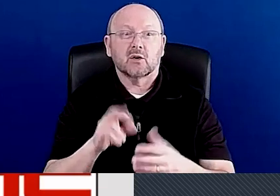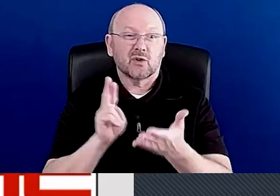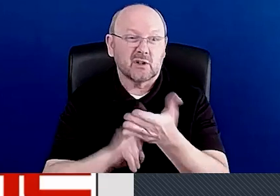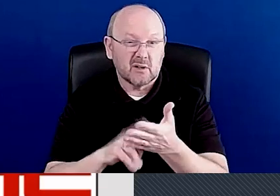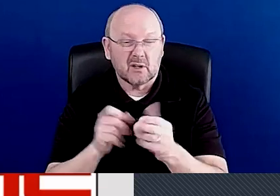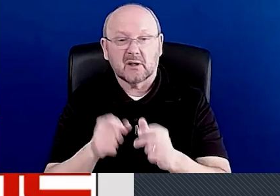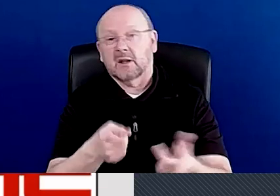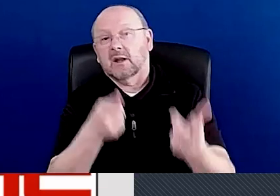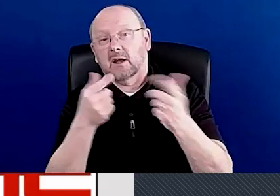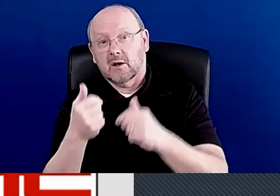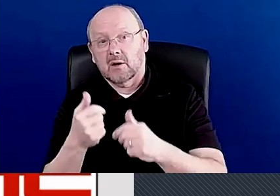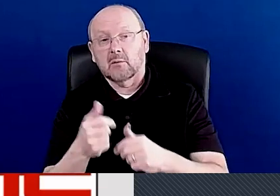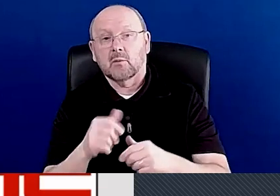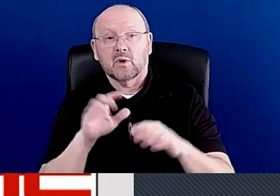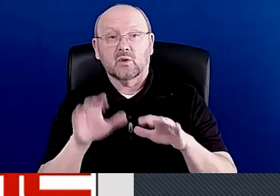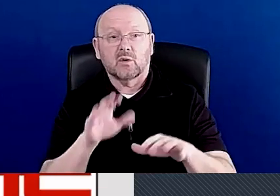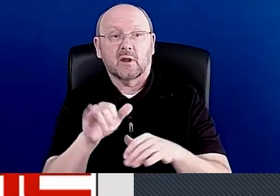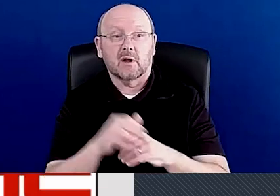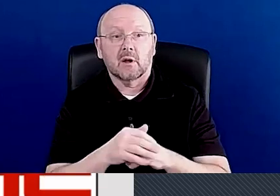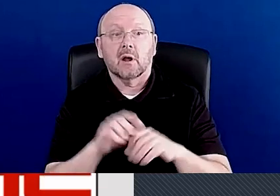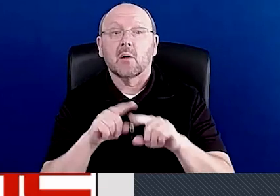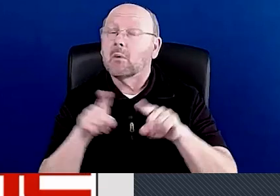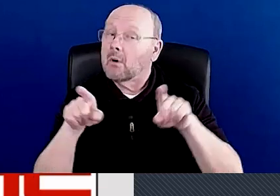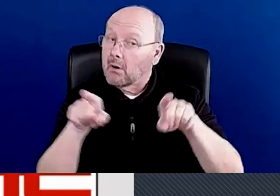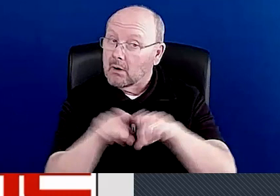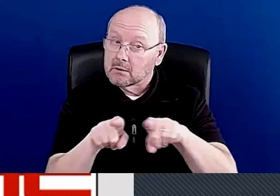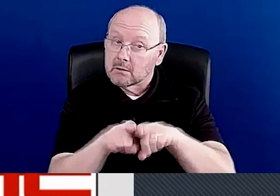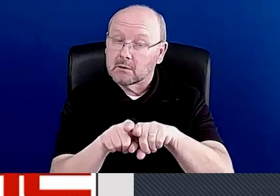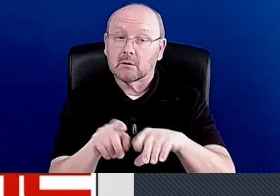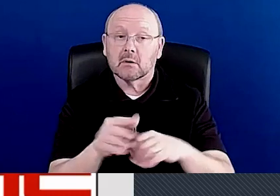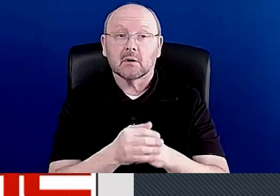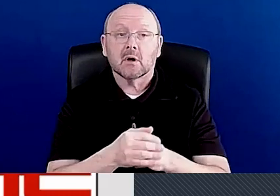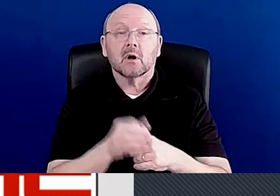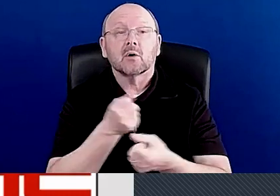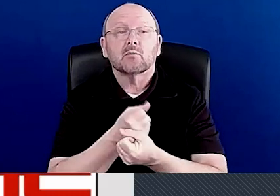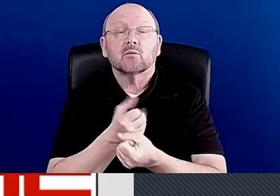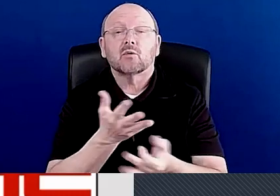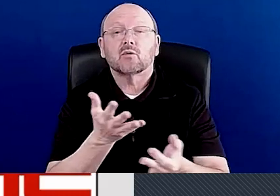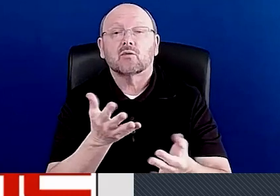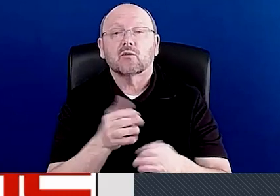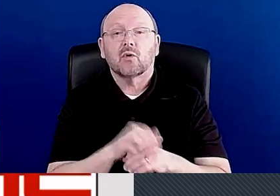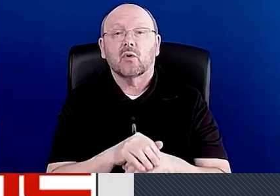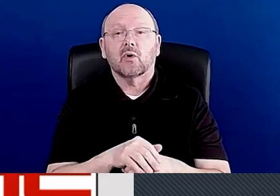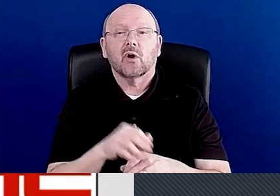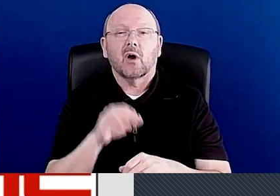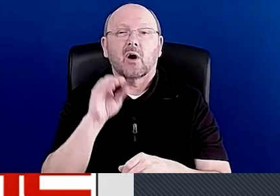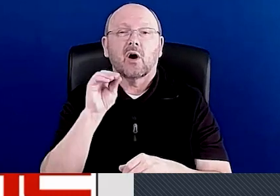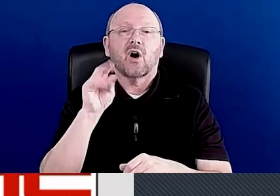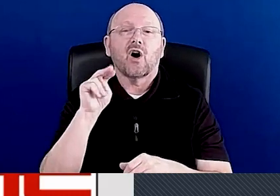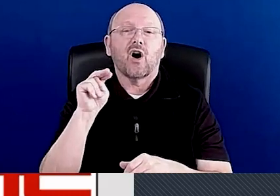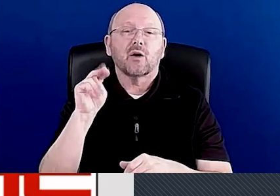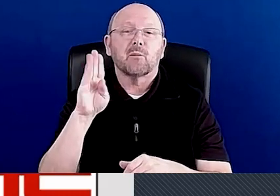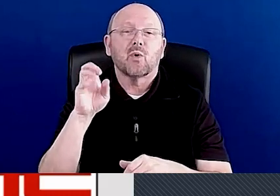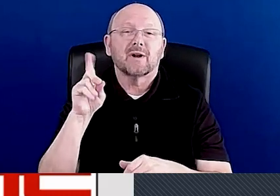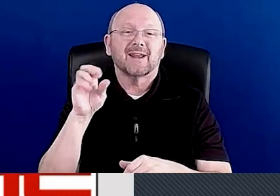schools and in the community. But we also provide these onboarding programs that assist